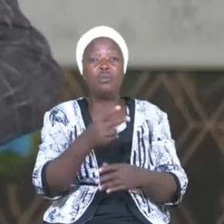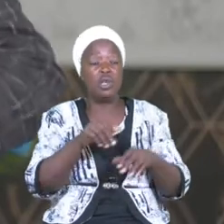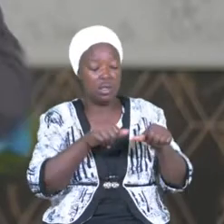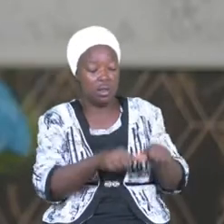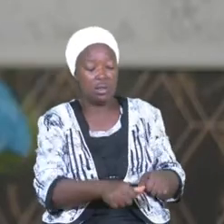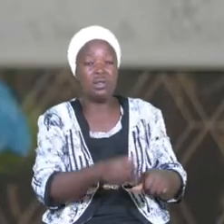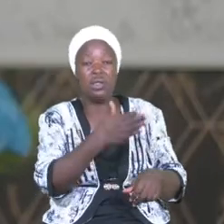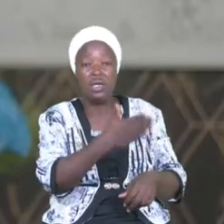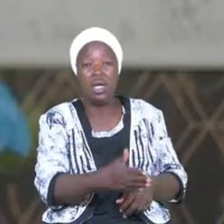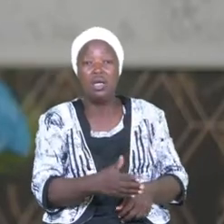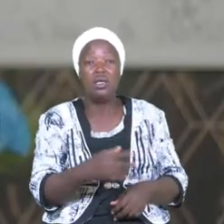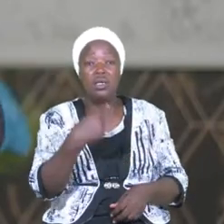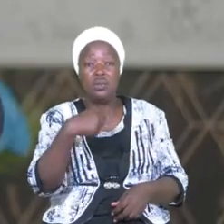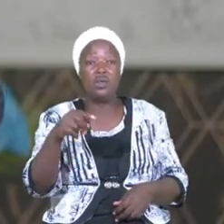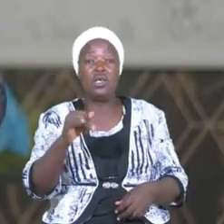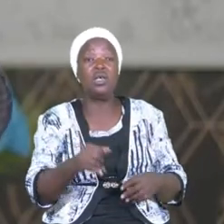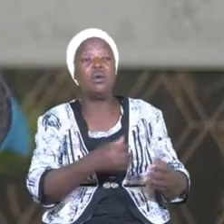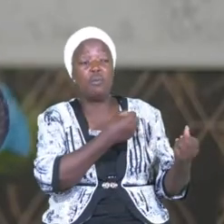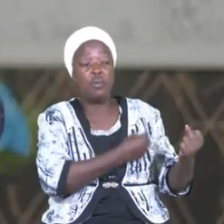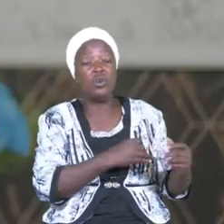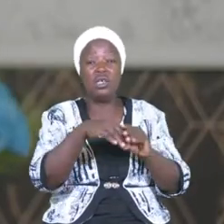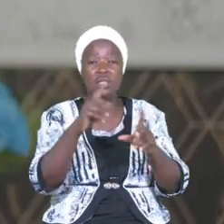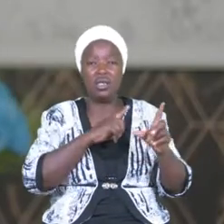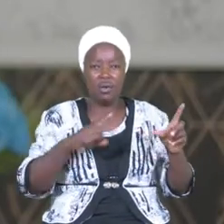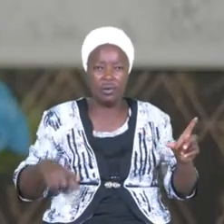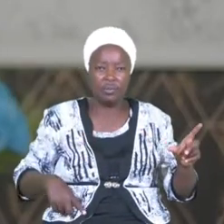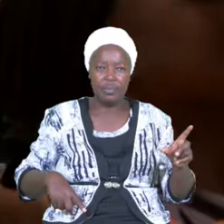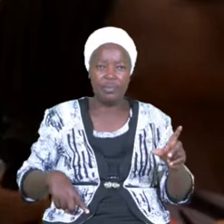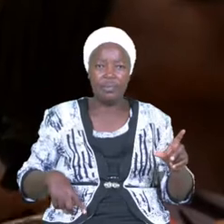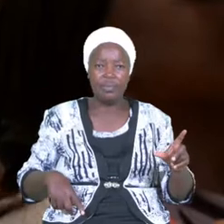speaking boldly in the Lord. That's